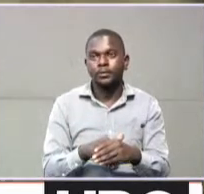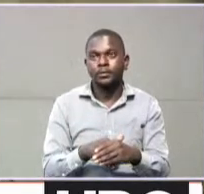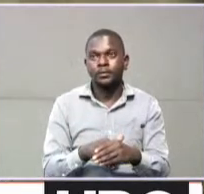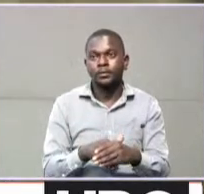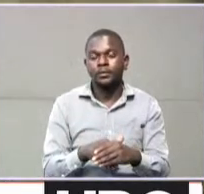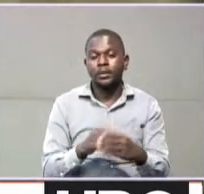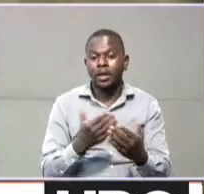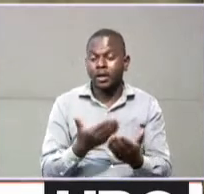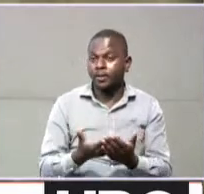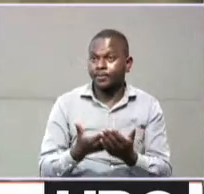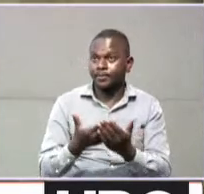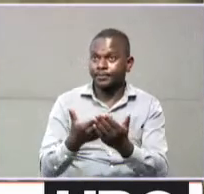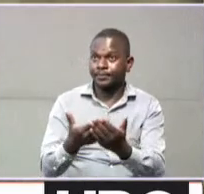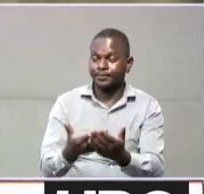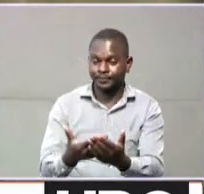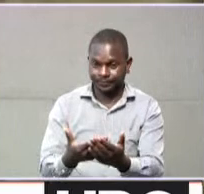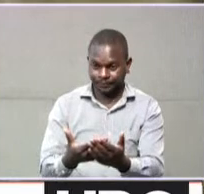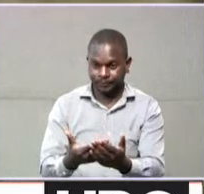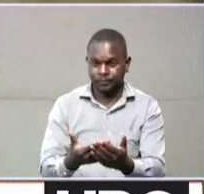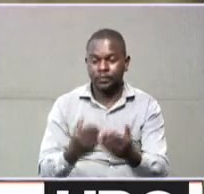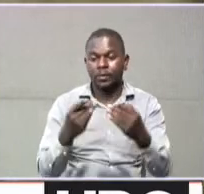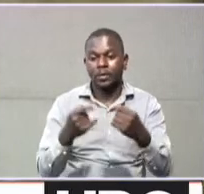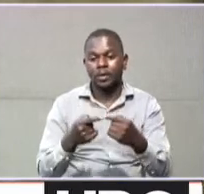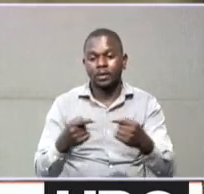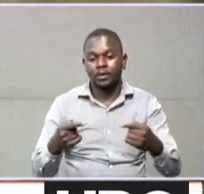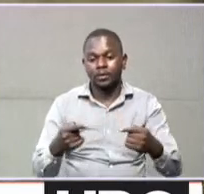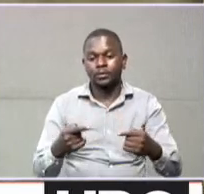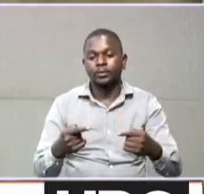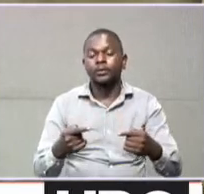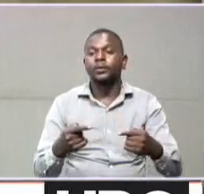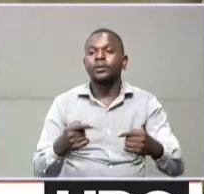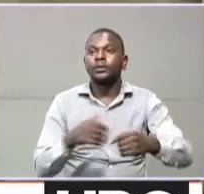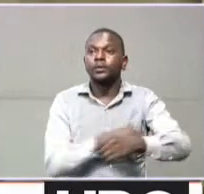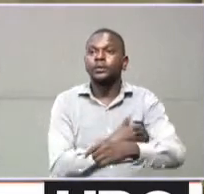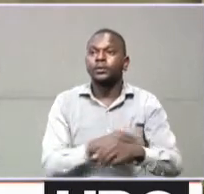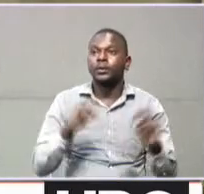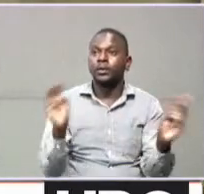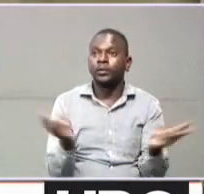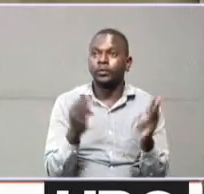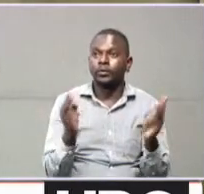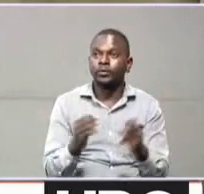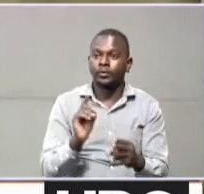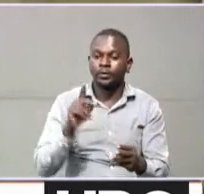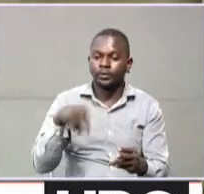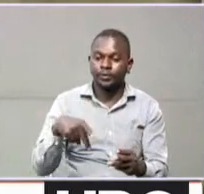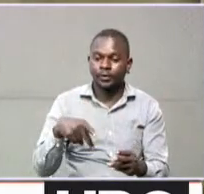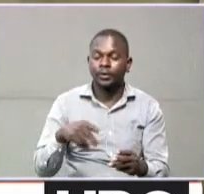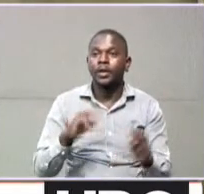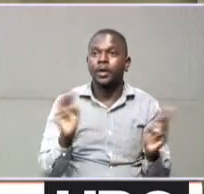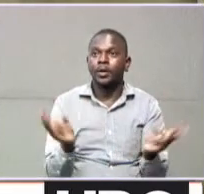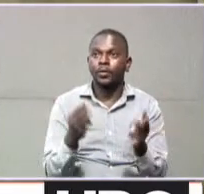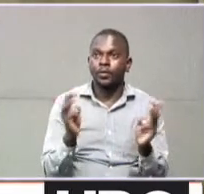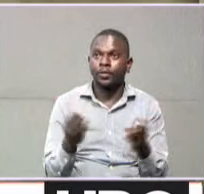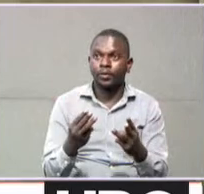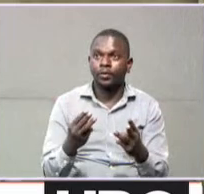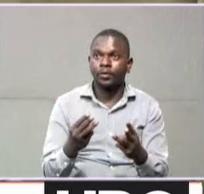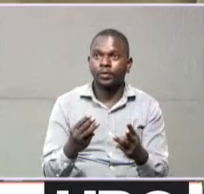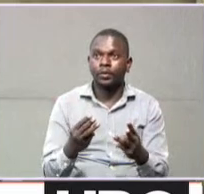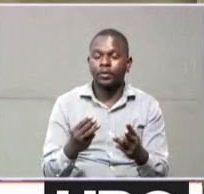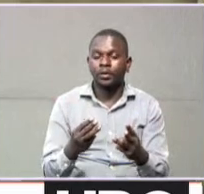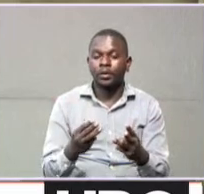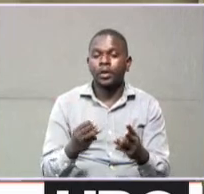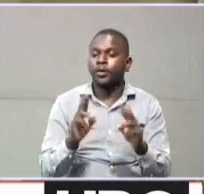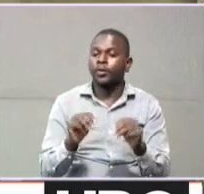are submitted to the opposition chief whip by the dp whip not by any other